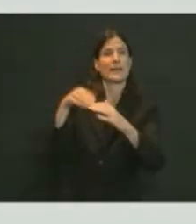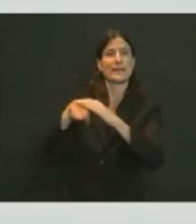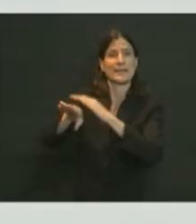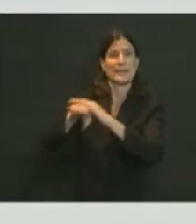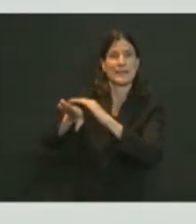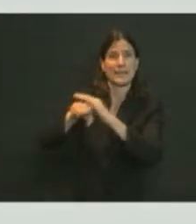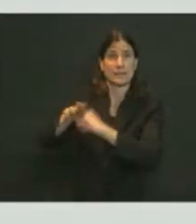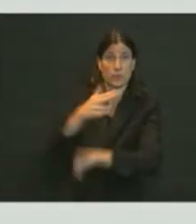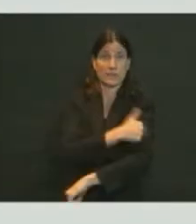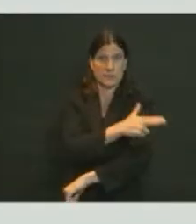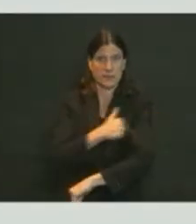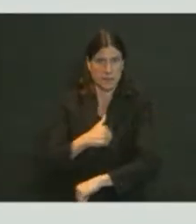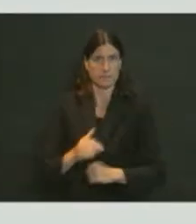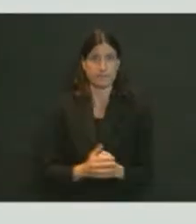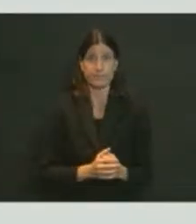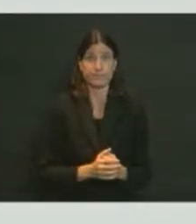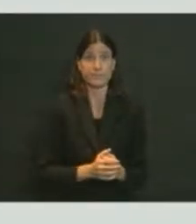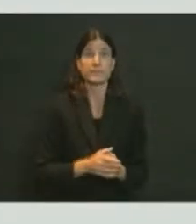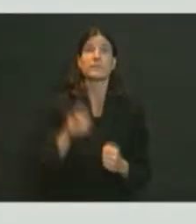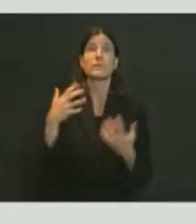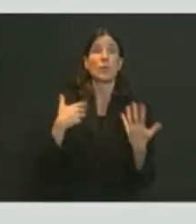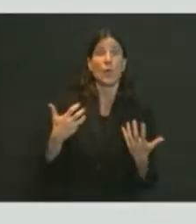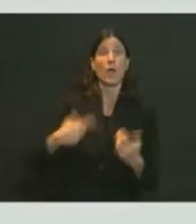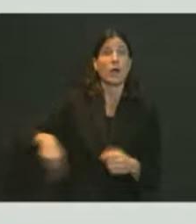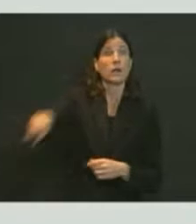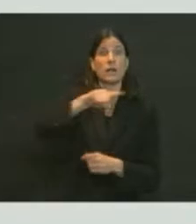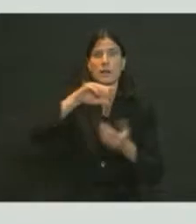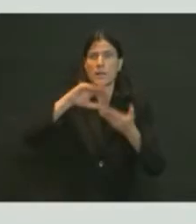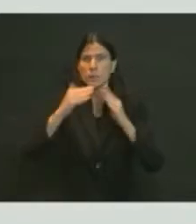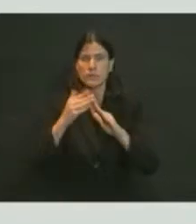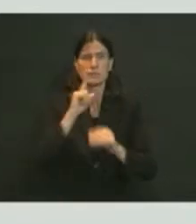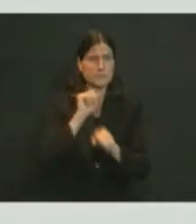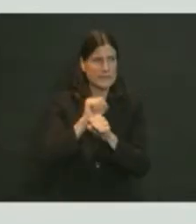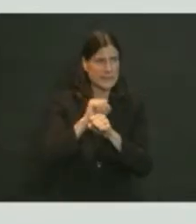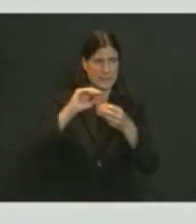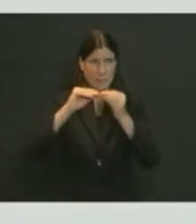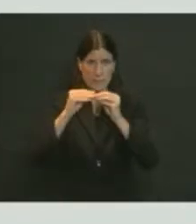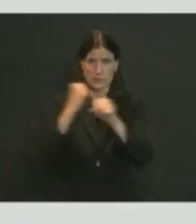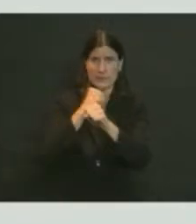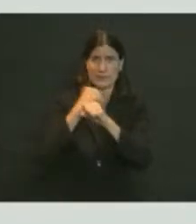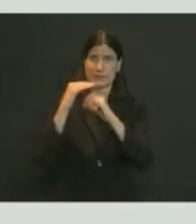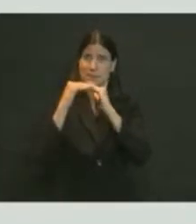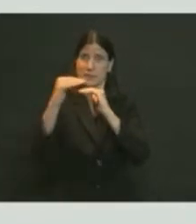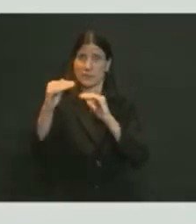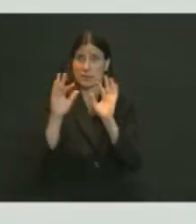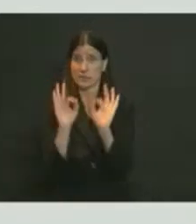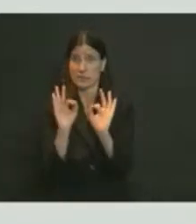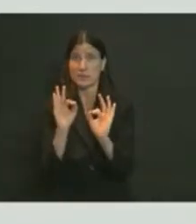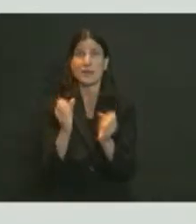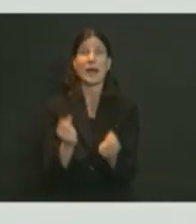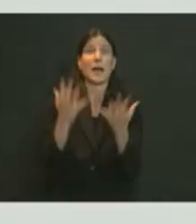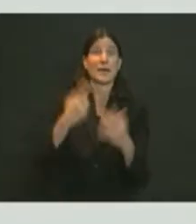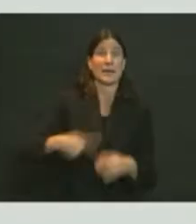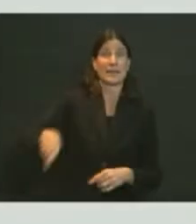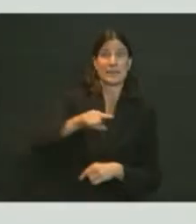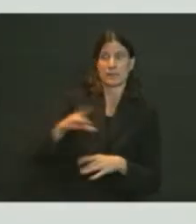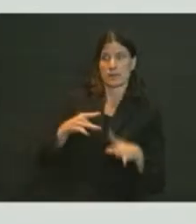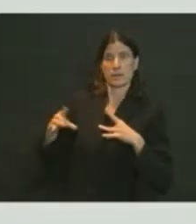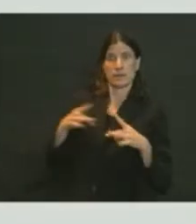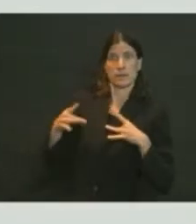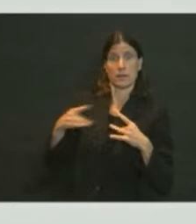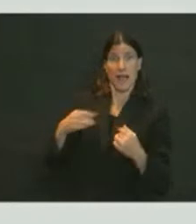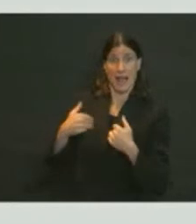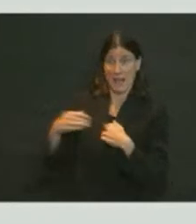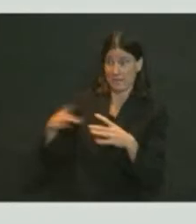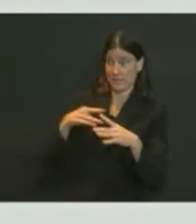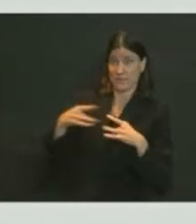virus, increasing, plateau, or decreasing. So for example, if we're below 70% capacity in the hospital